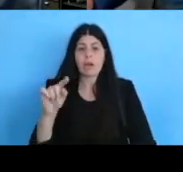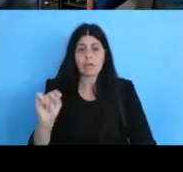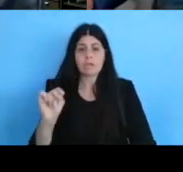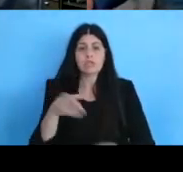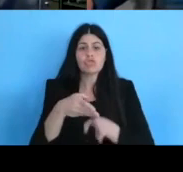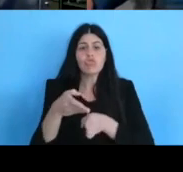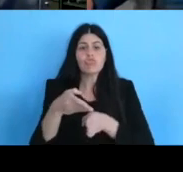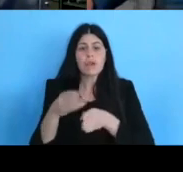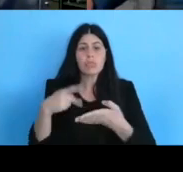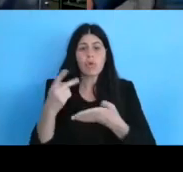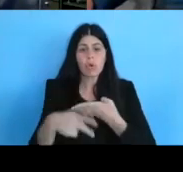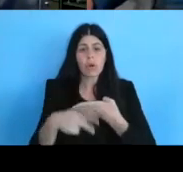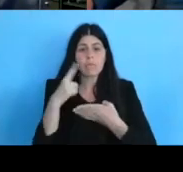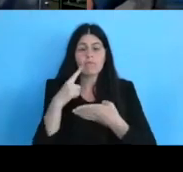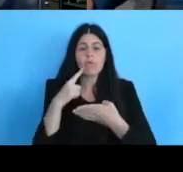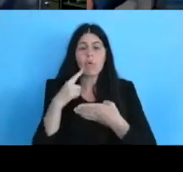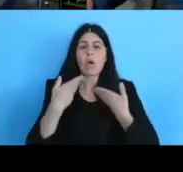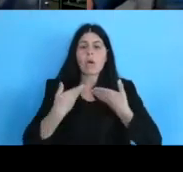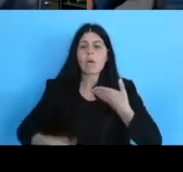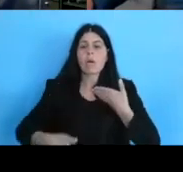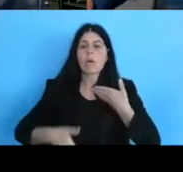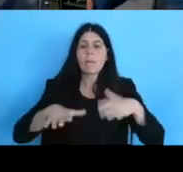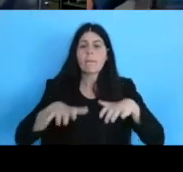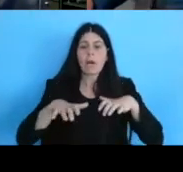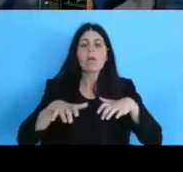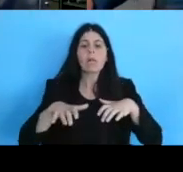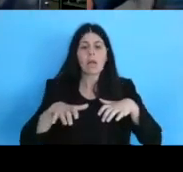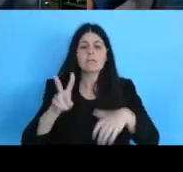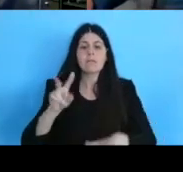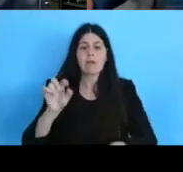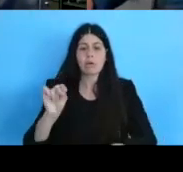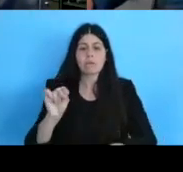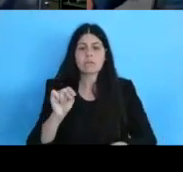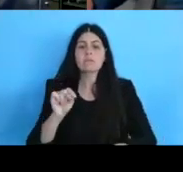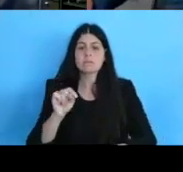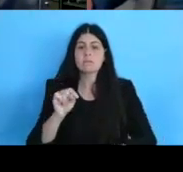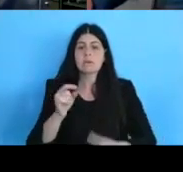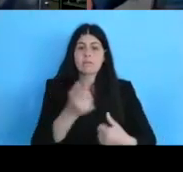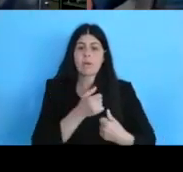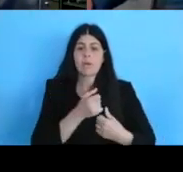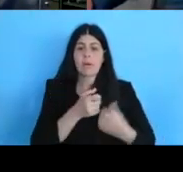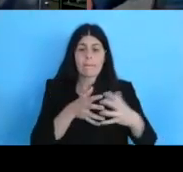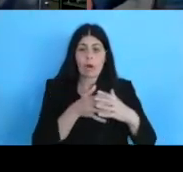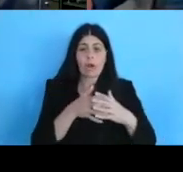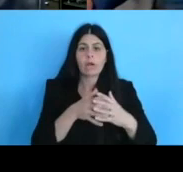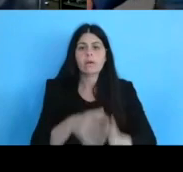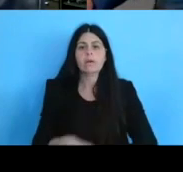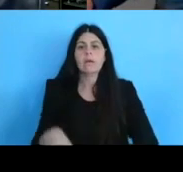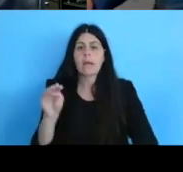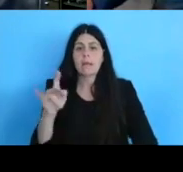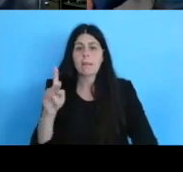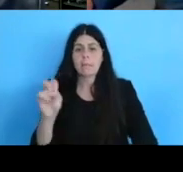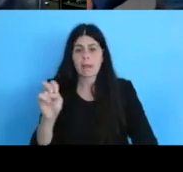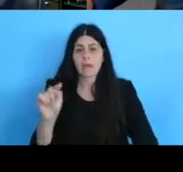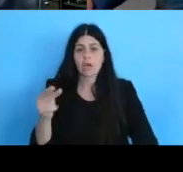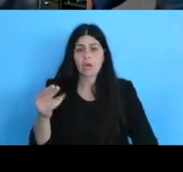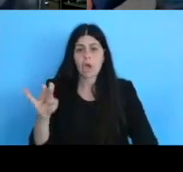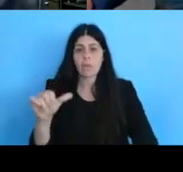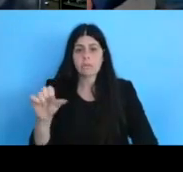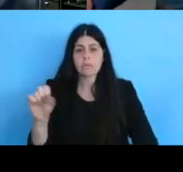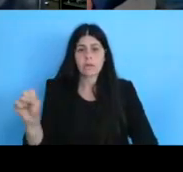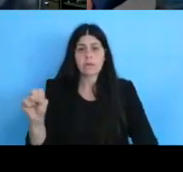have Mike Thompson, who is Director Investigator for the state of Indiana at